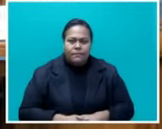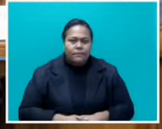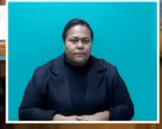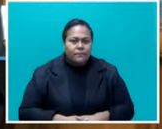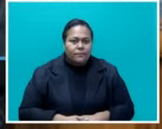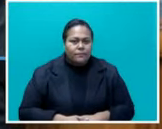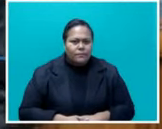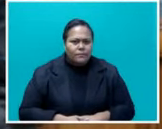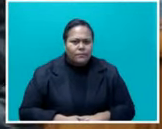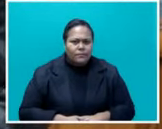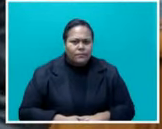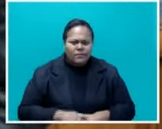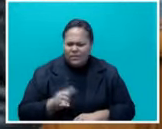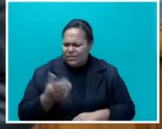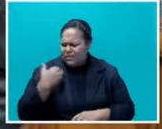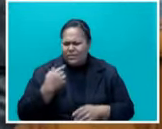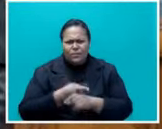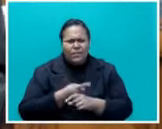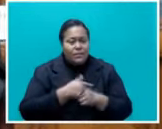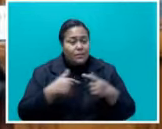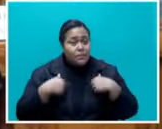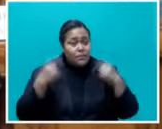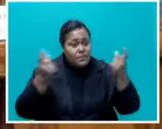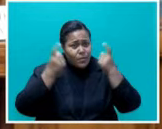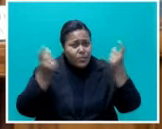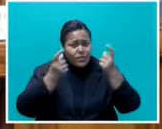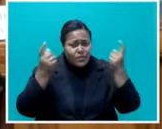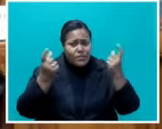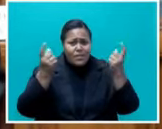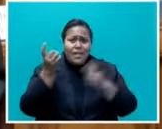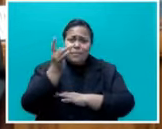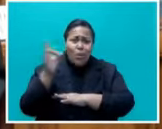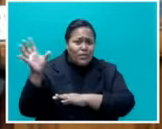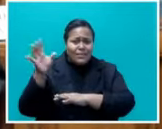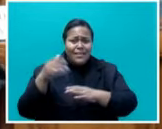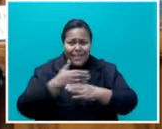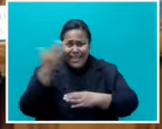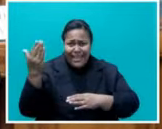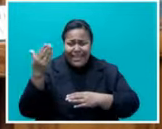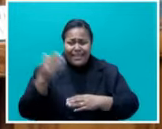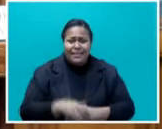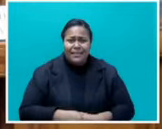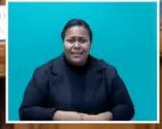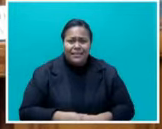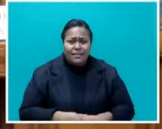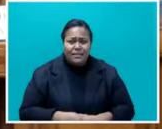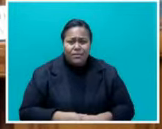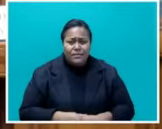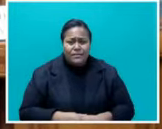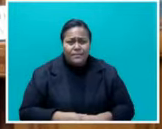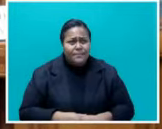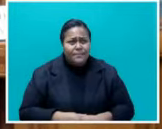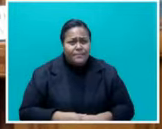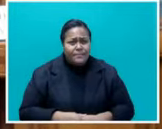Just last week, we celebrated Democracy Day, and I noticed from your statement, Honourable Speaker, that